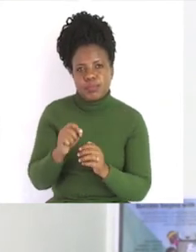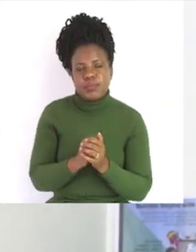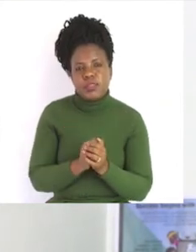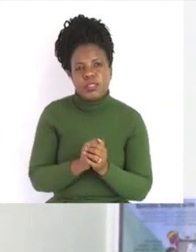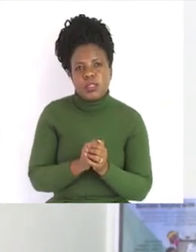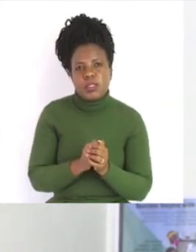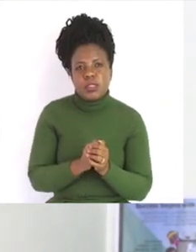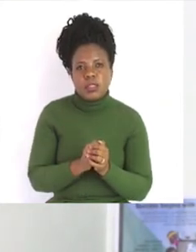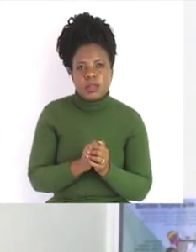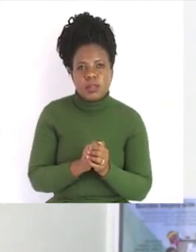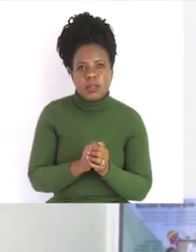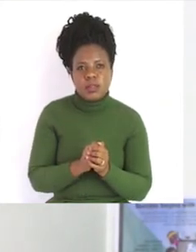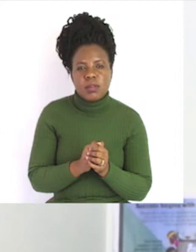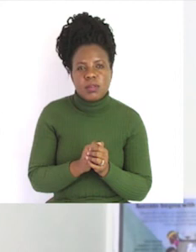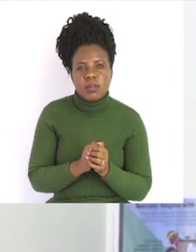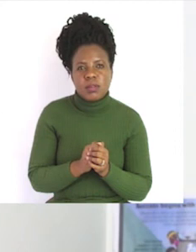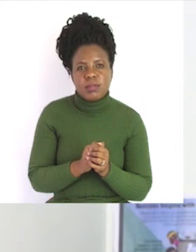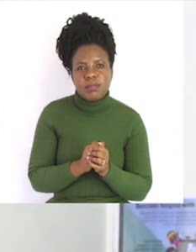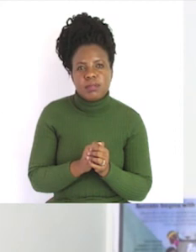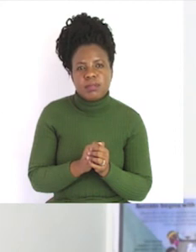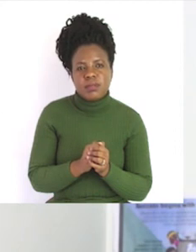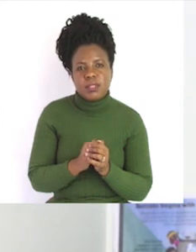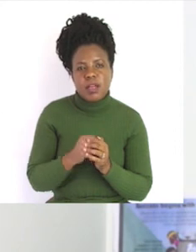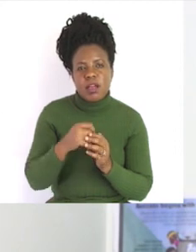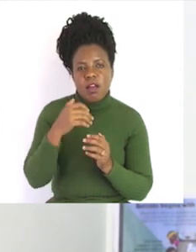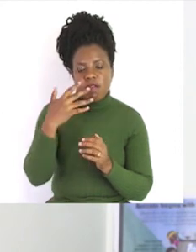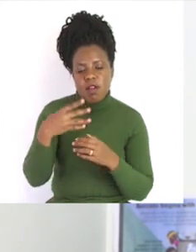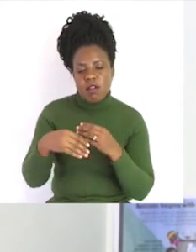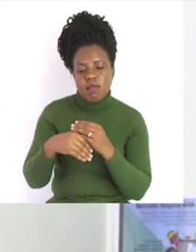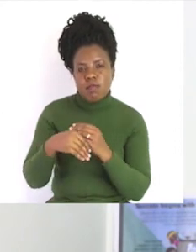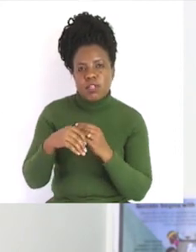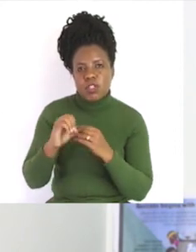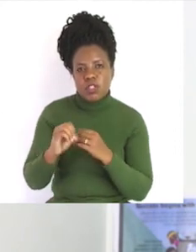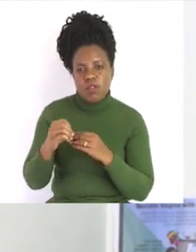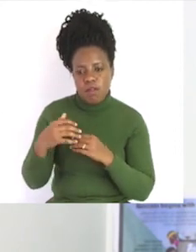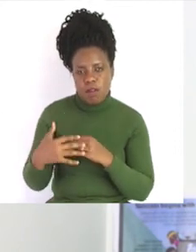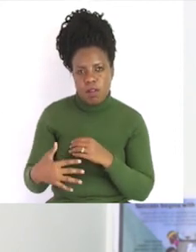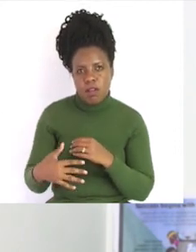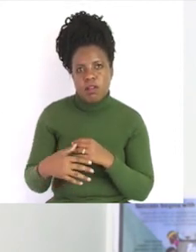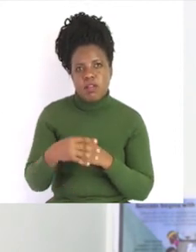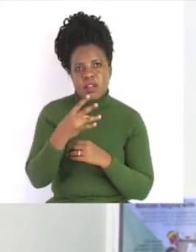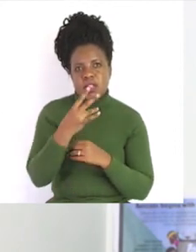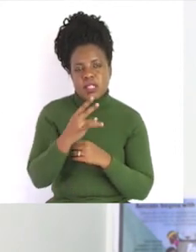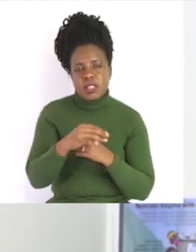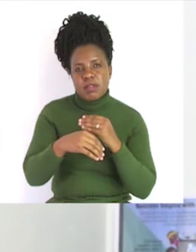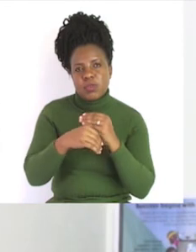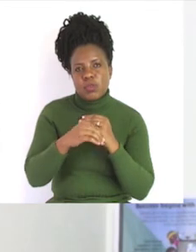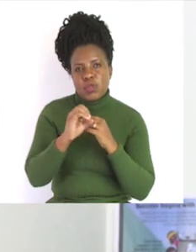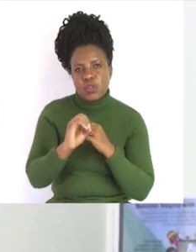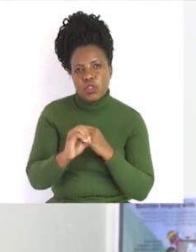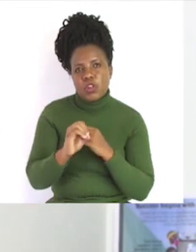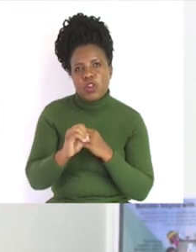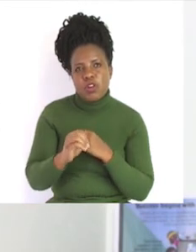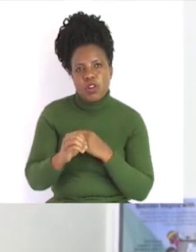placeholders. Then I will then say 5 plus 0 will give me 5. 7 minus 0 will give